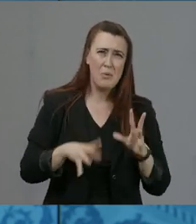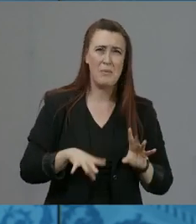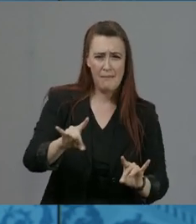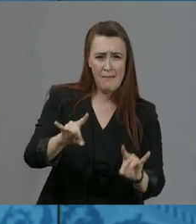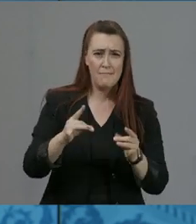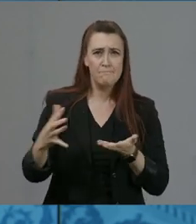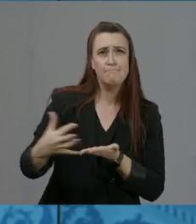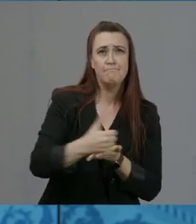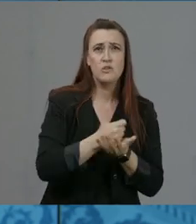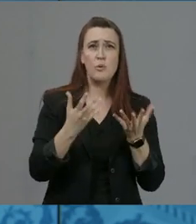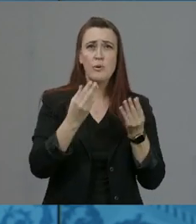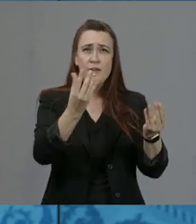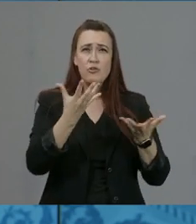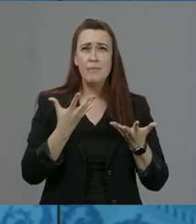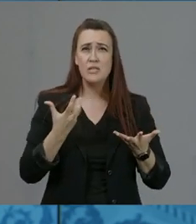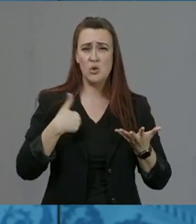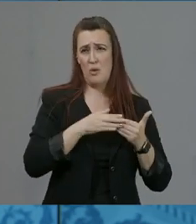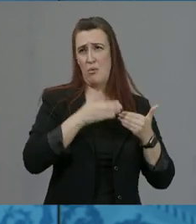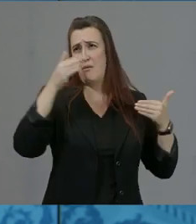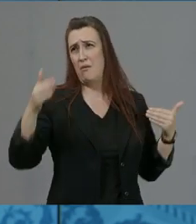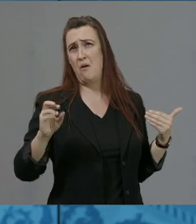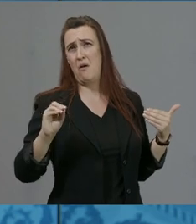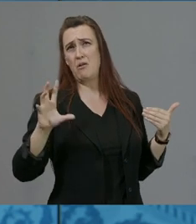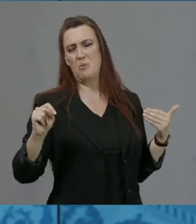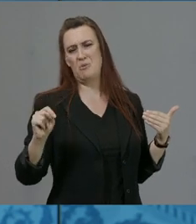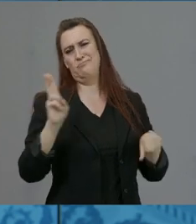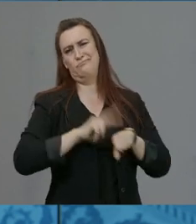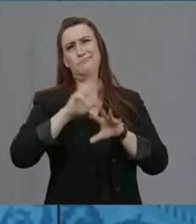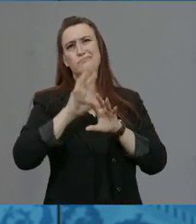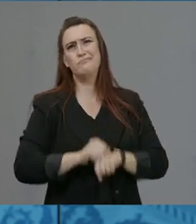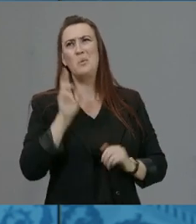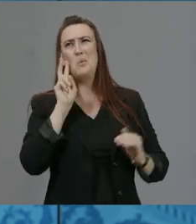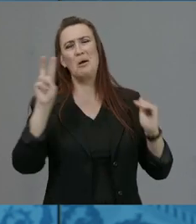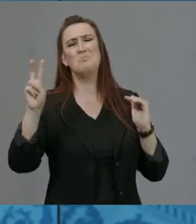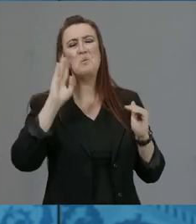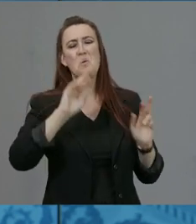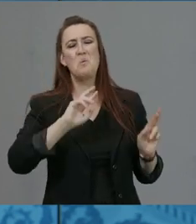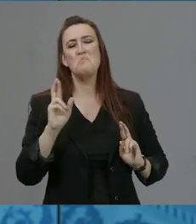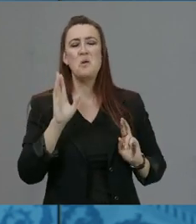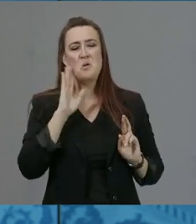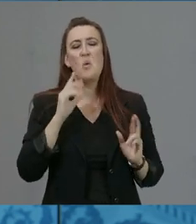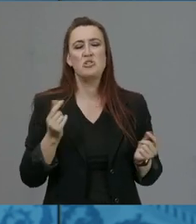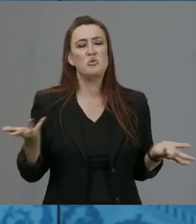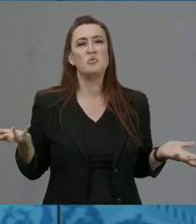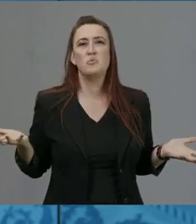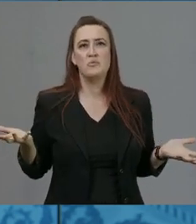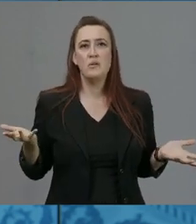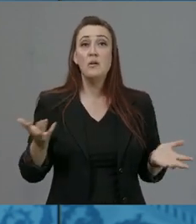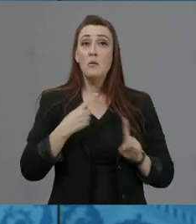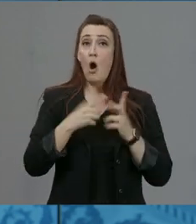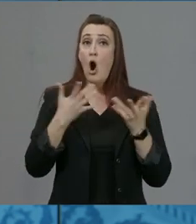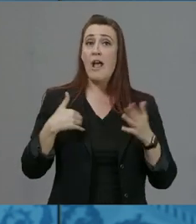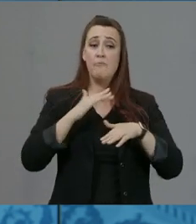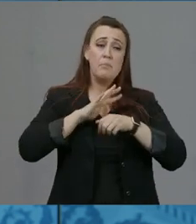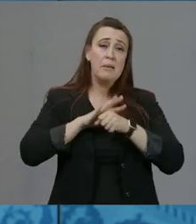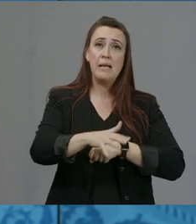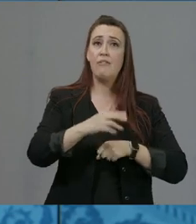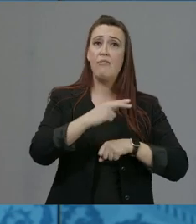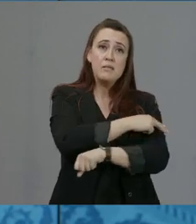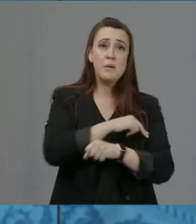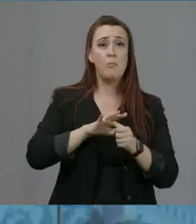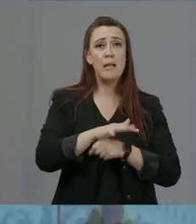fall, that will further inform our decisions. But along the way, we will have hospital capacity and we all have ventilators. But